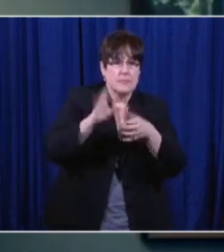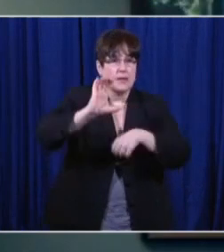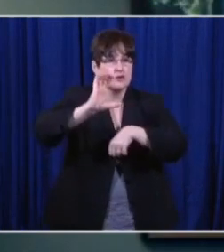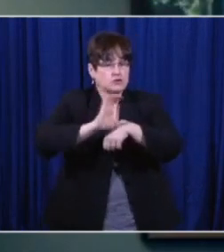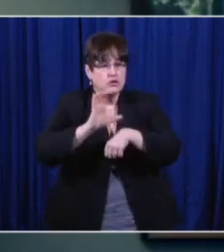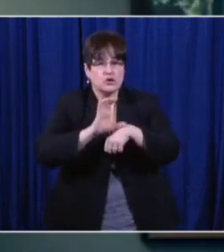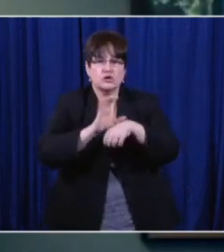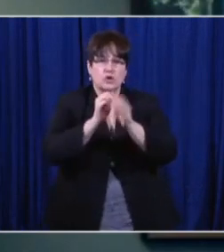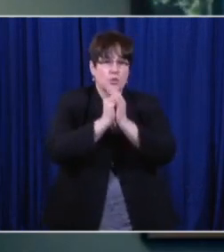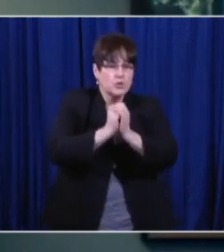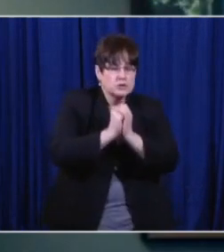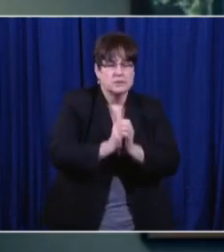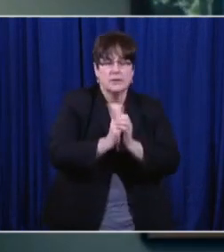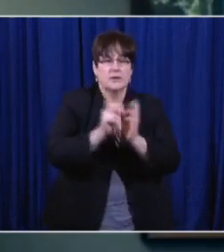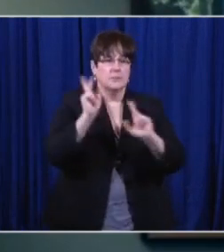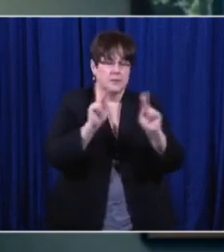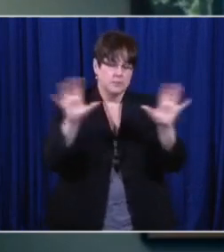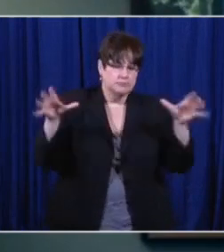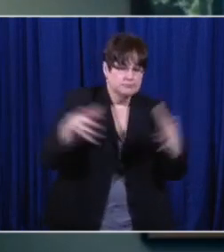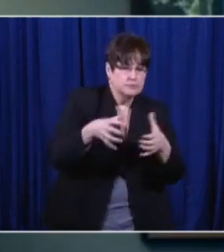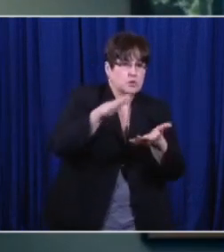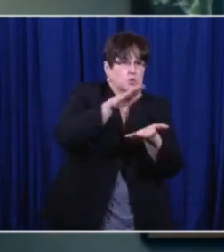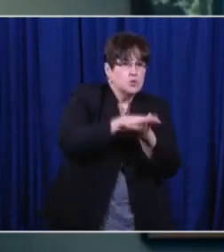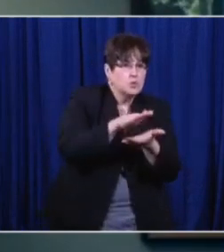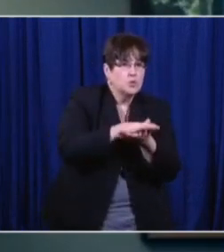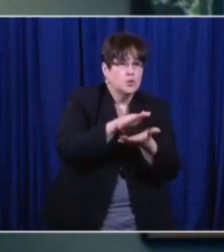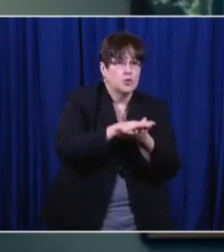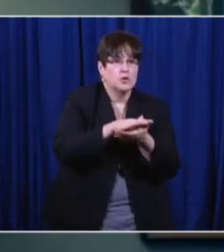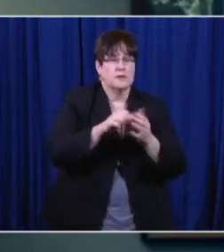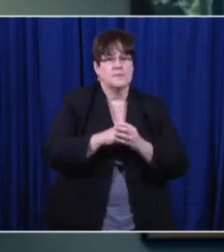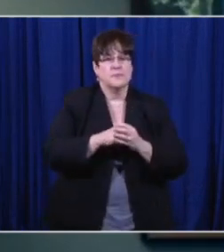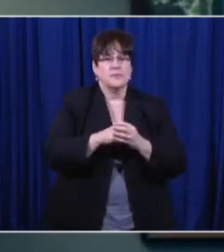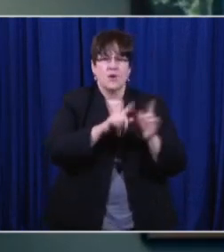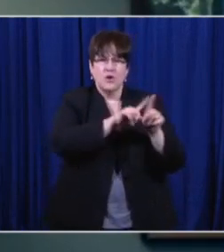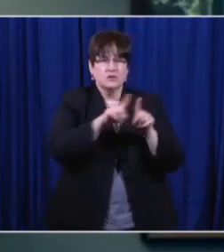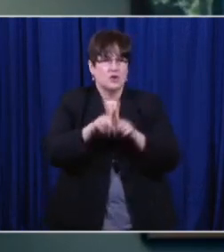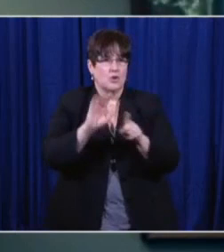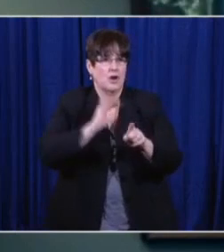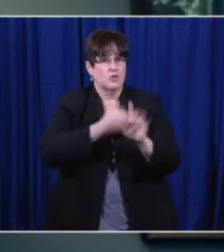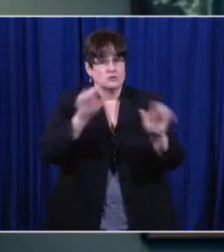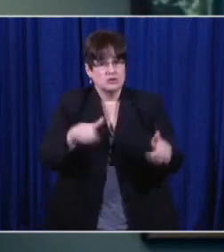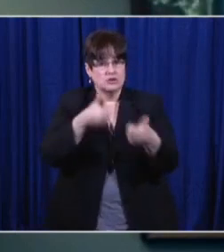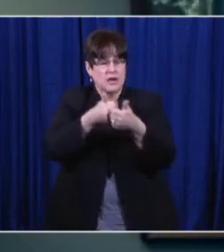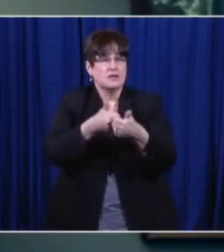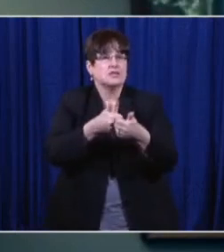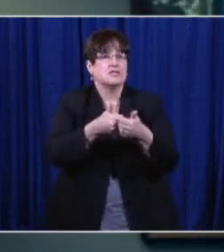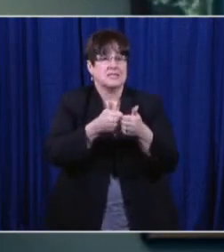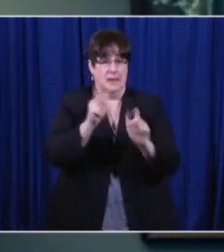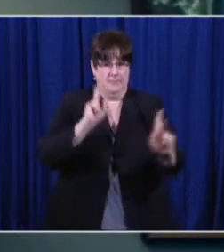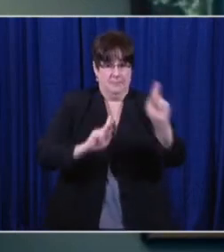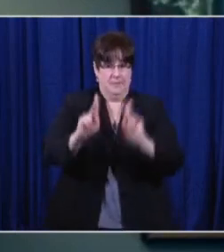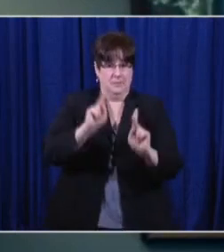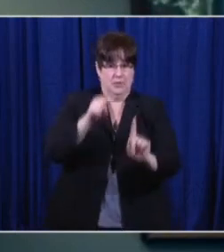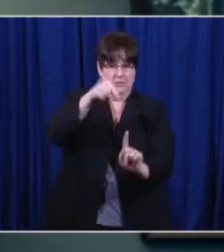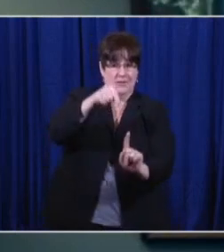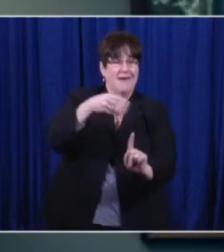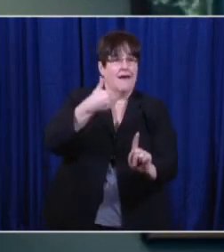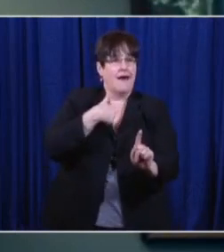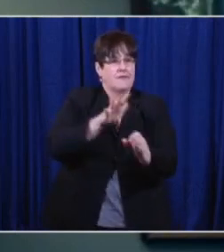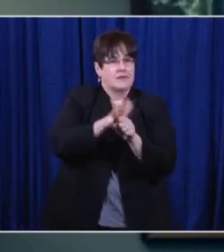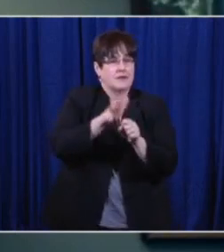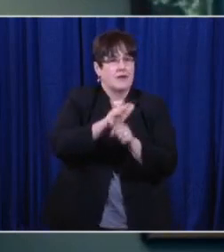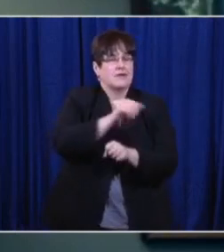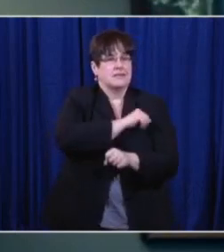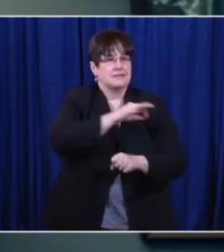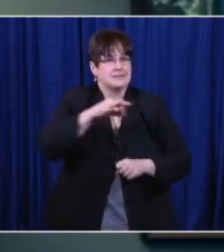about in their circles. Our challenge also is people, having enough staff, having enough critically care trained nursing